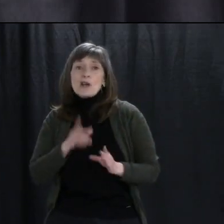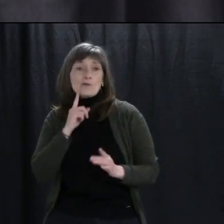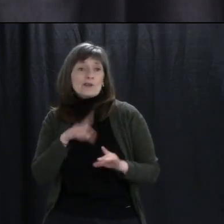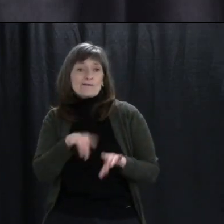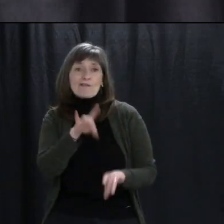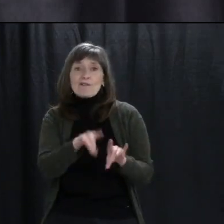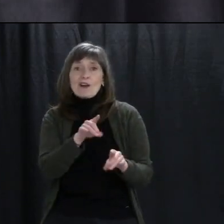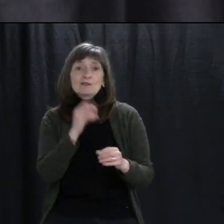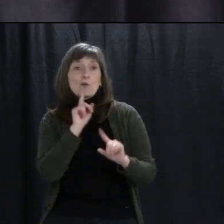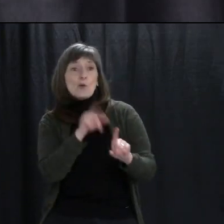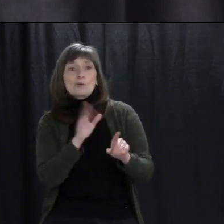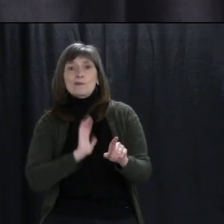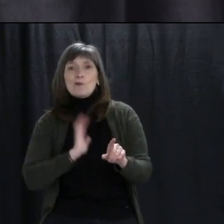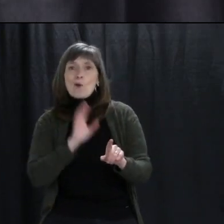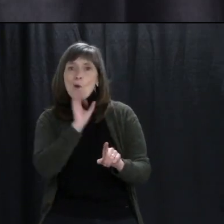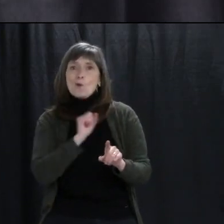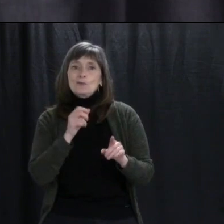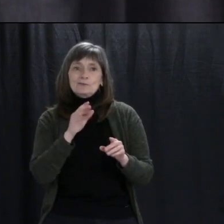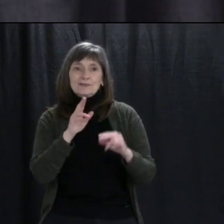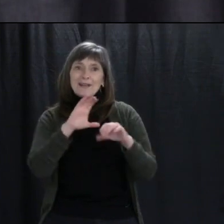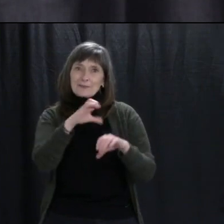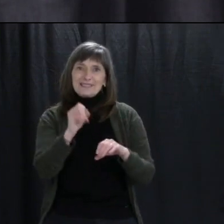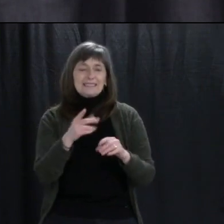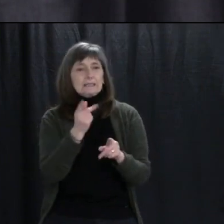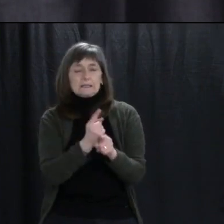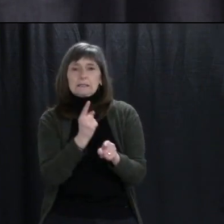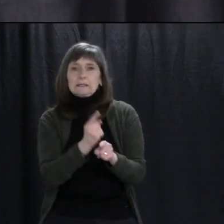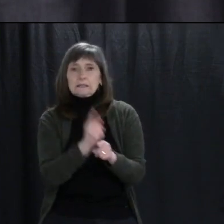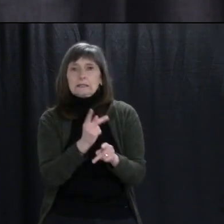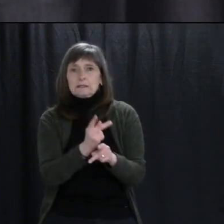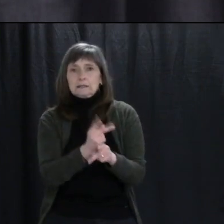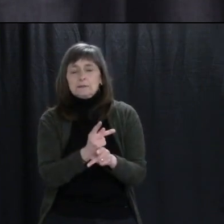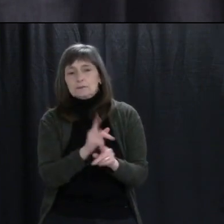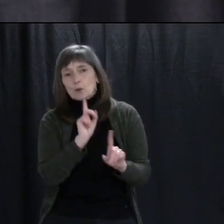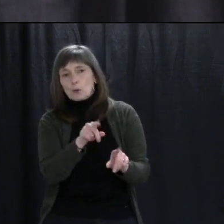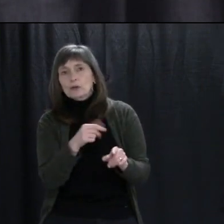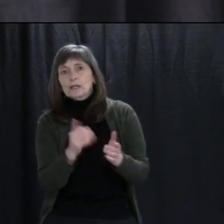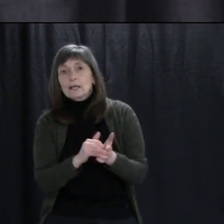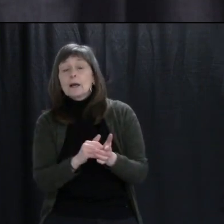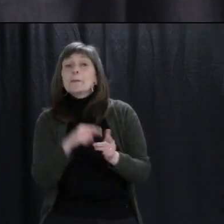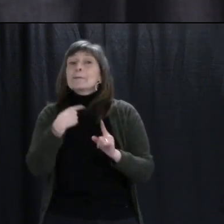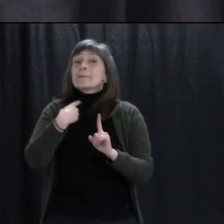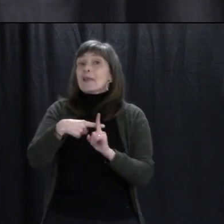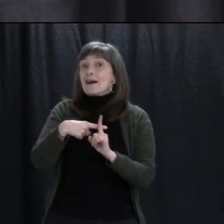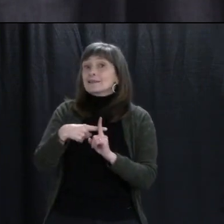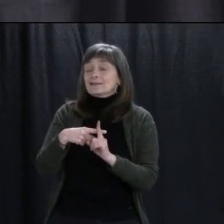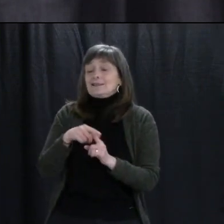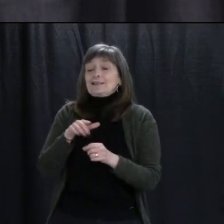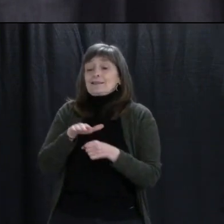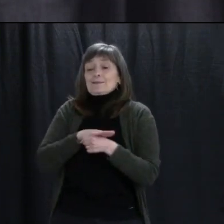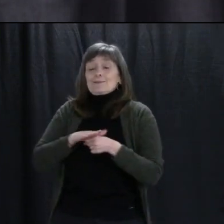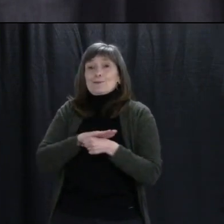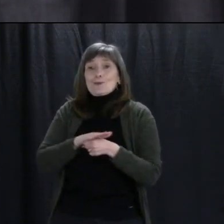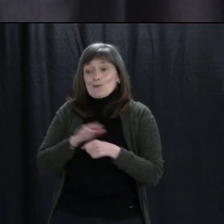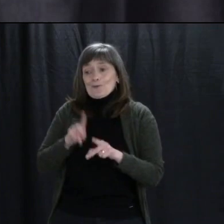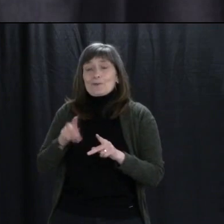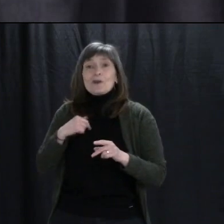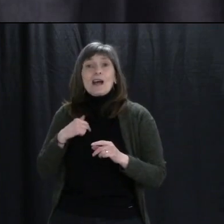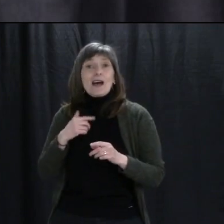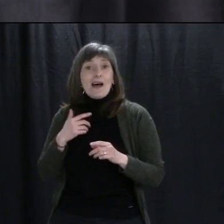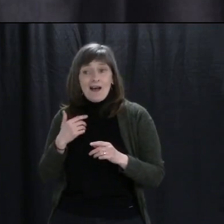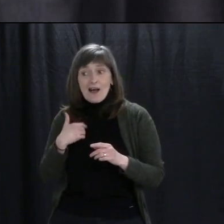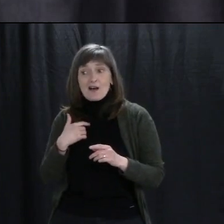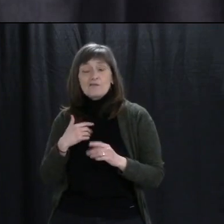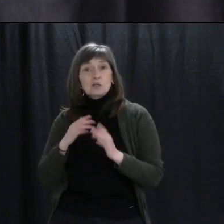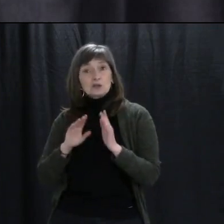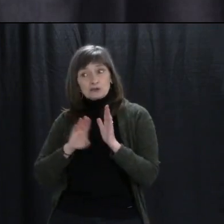stockpile. In addition to this, we have a very active group of local entrepreneurs who have produced prototypes of gowns